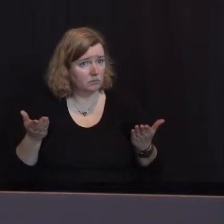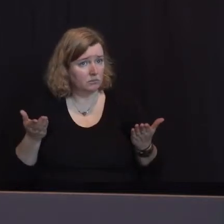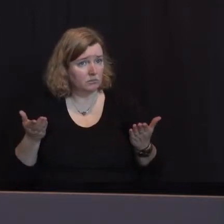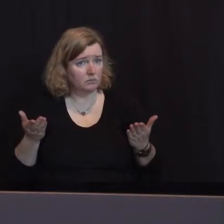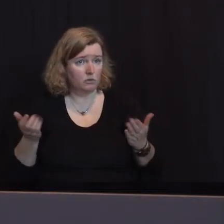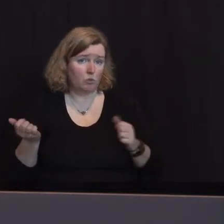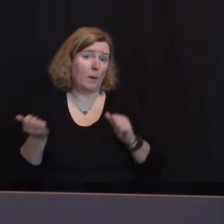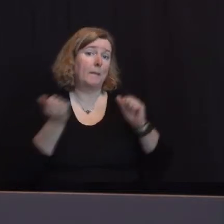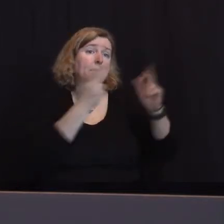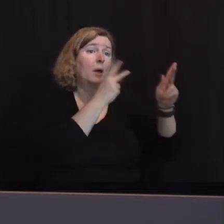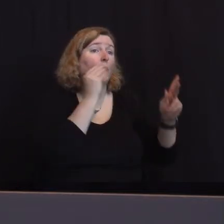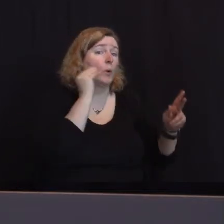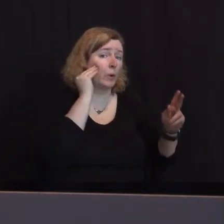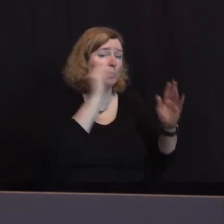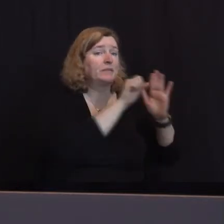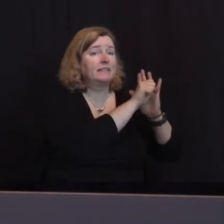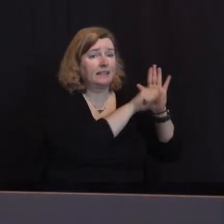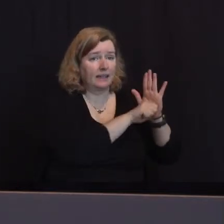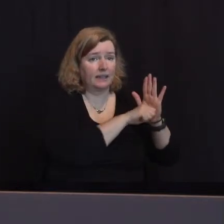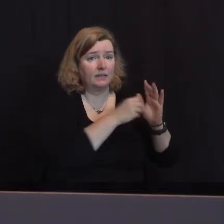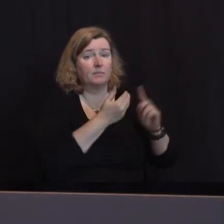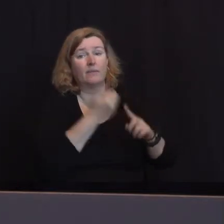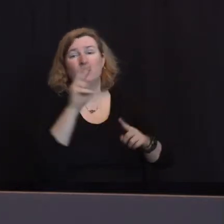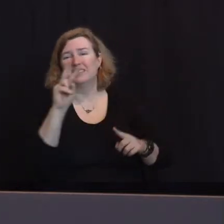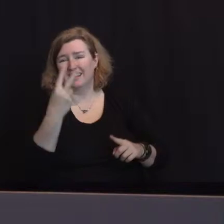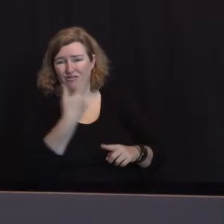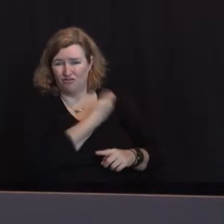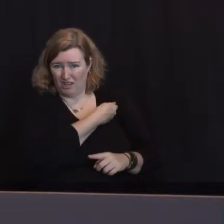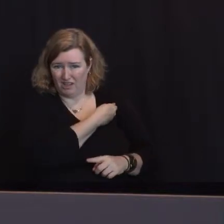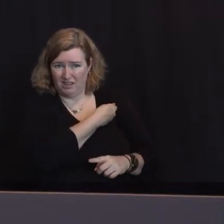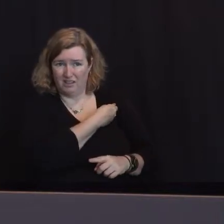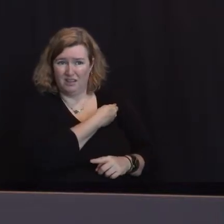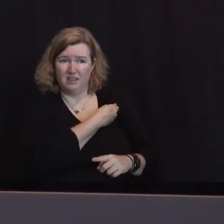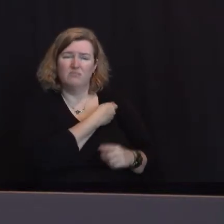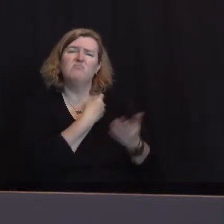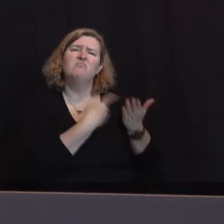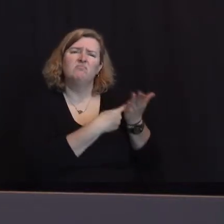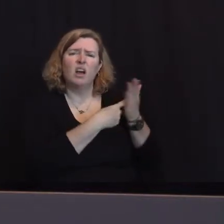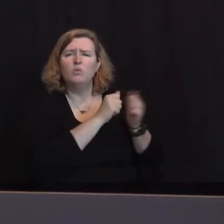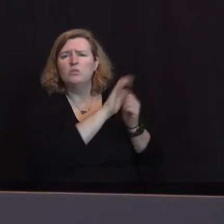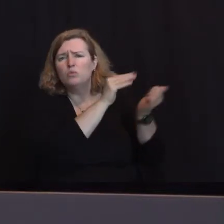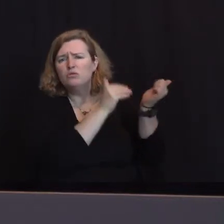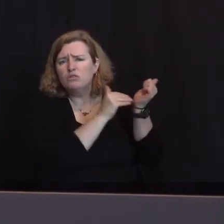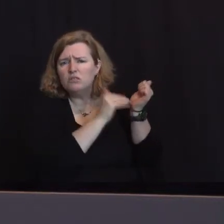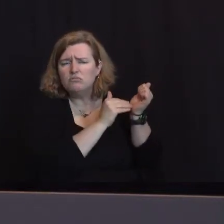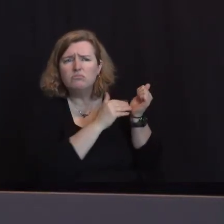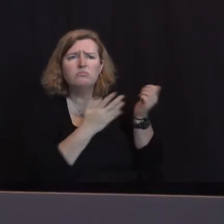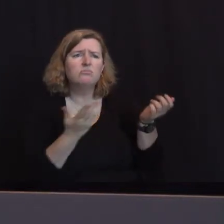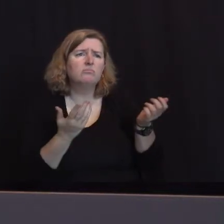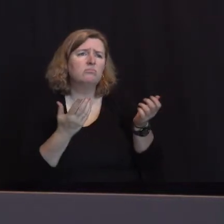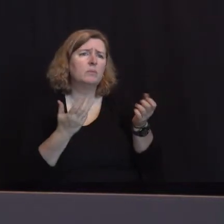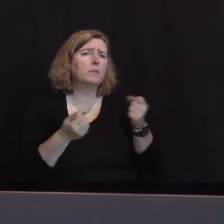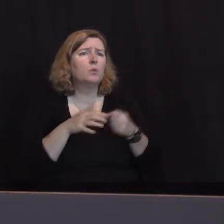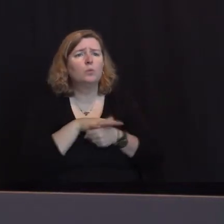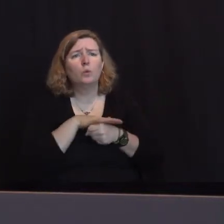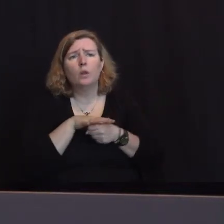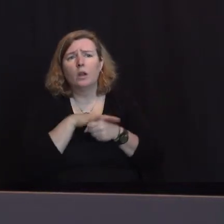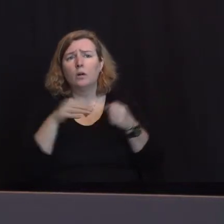receiving their second dose, they can talk to their healthcare provider or check in with the pharmacy chains that are providing